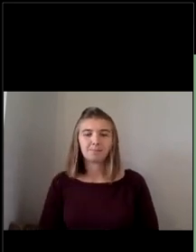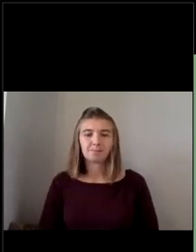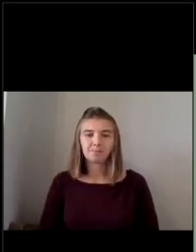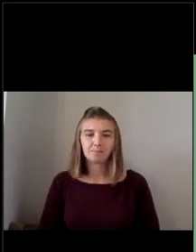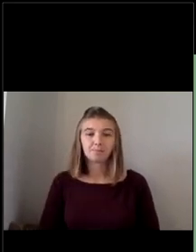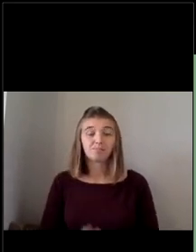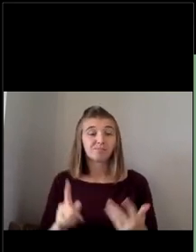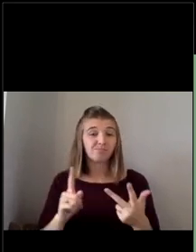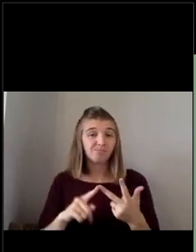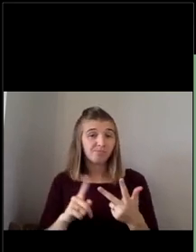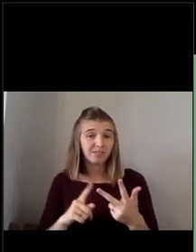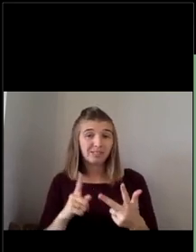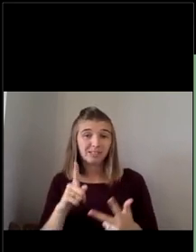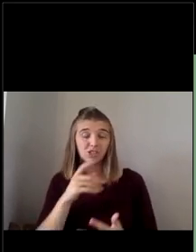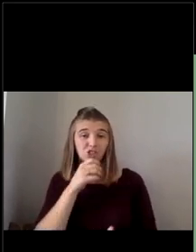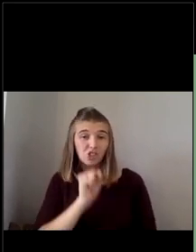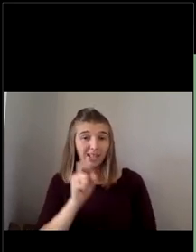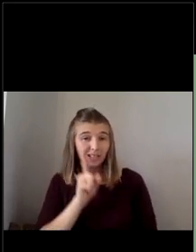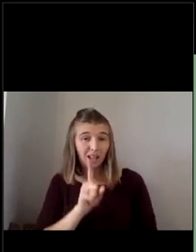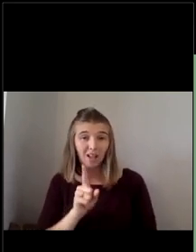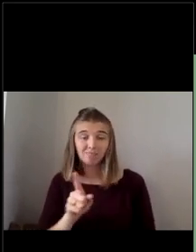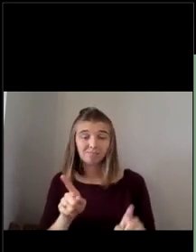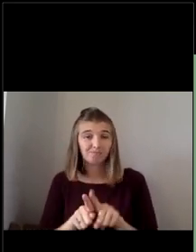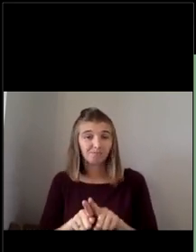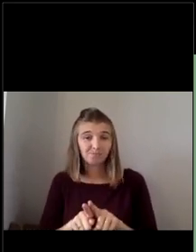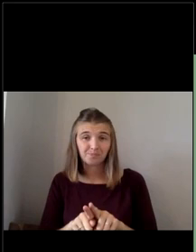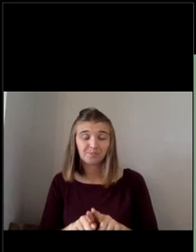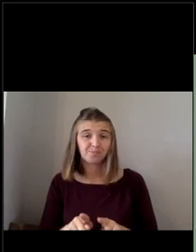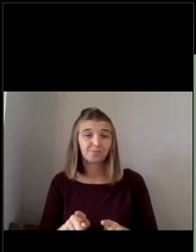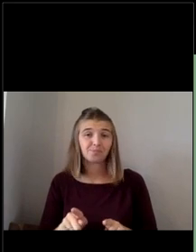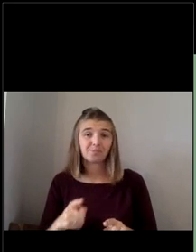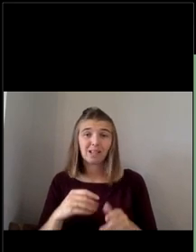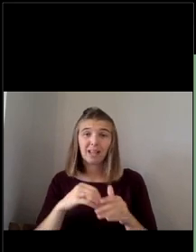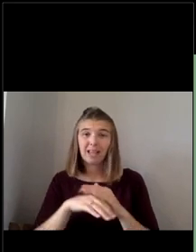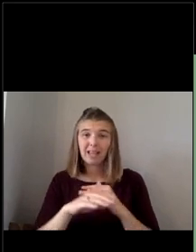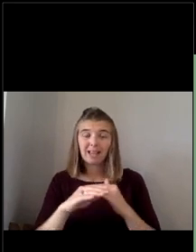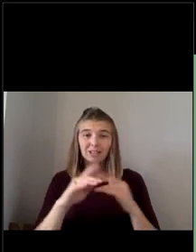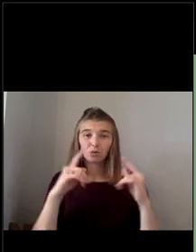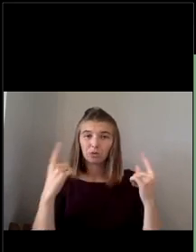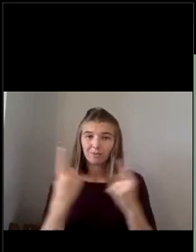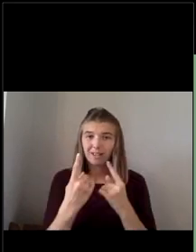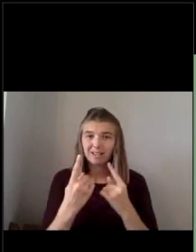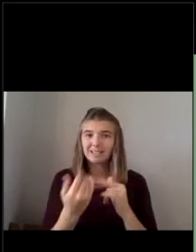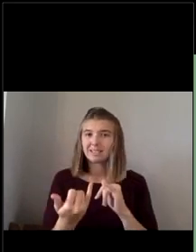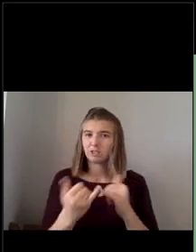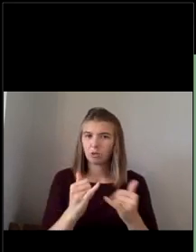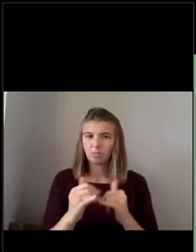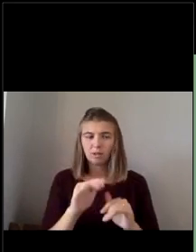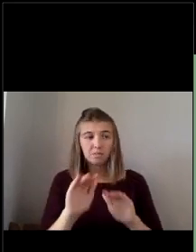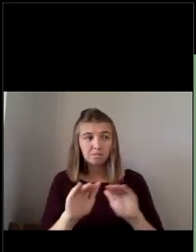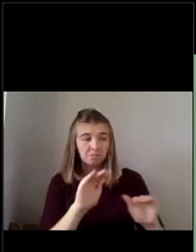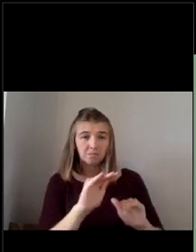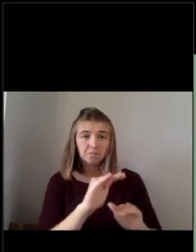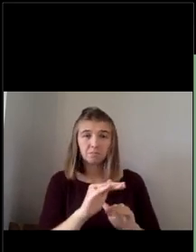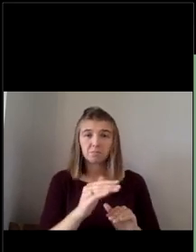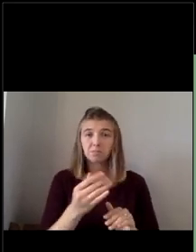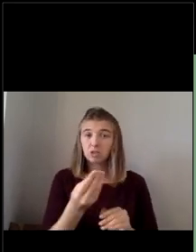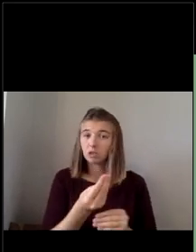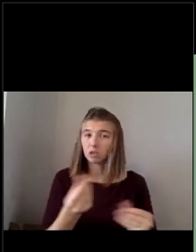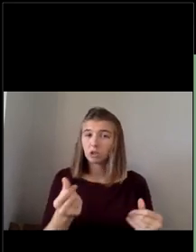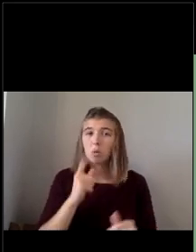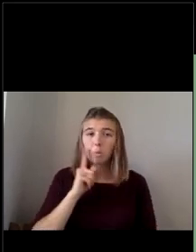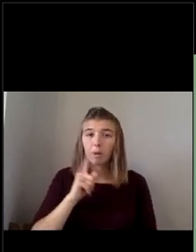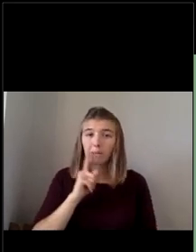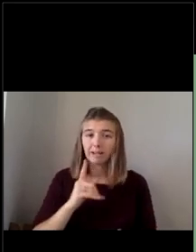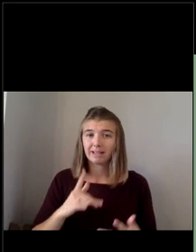another thing that I find some disciplines are traditionally seen as no disciplines, and often the women feel out of place in